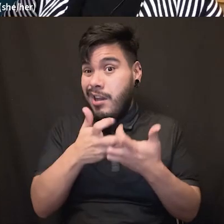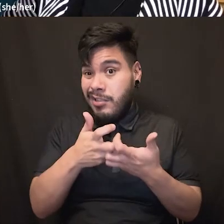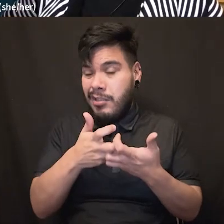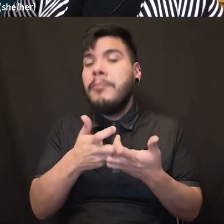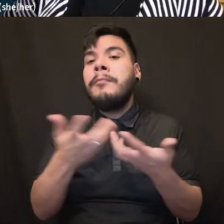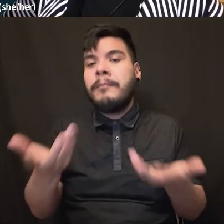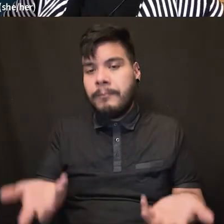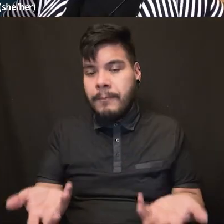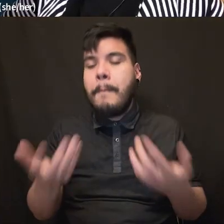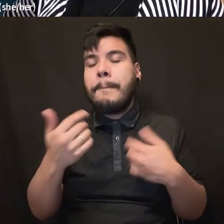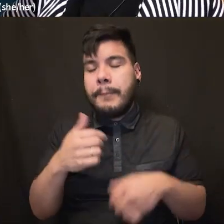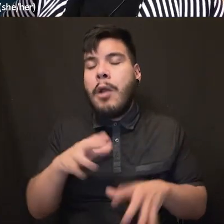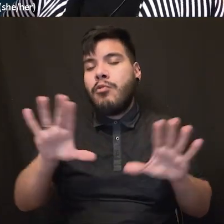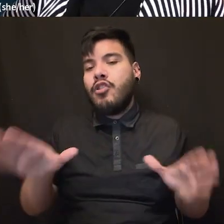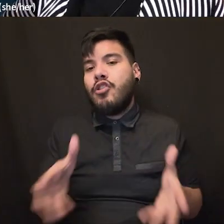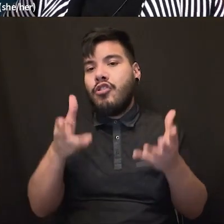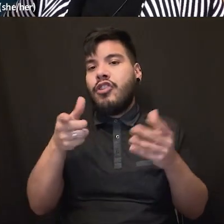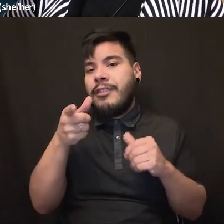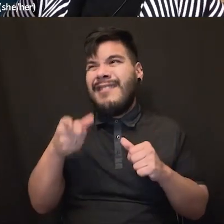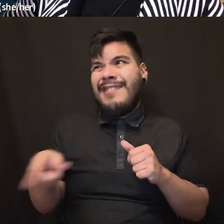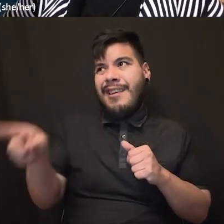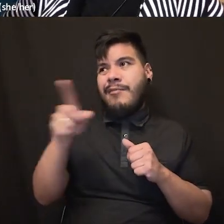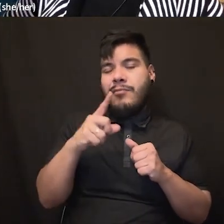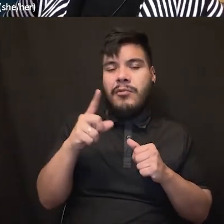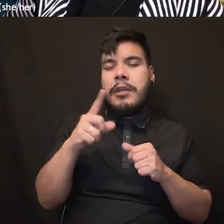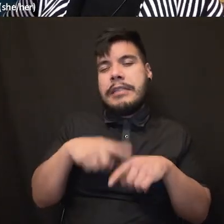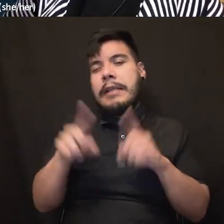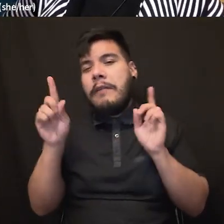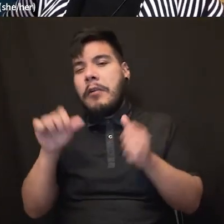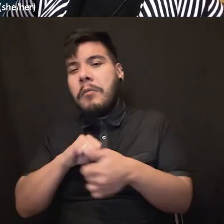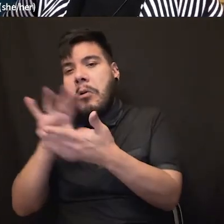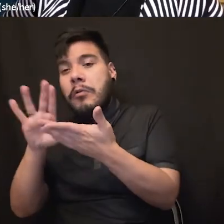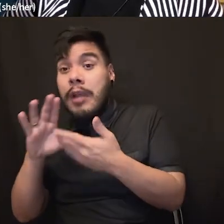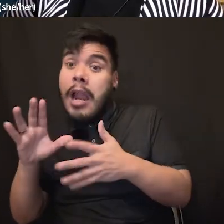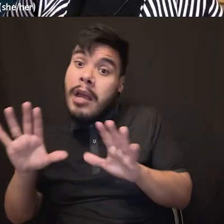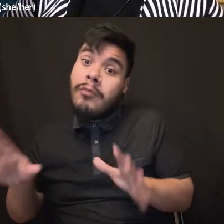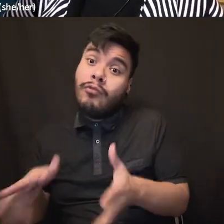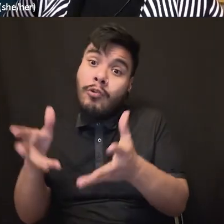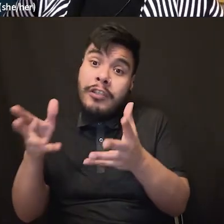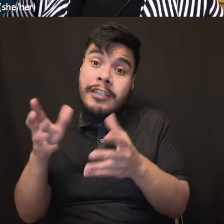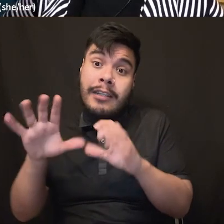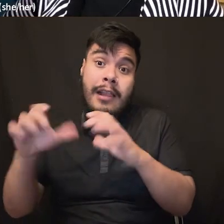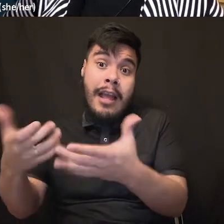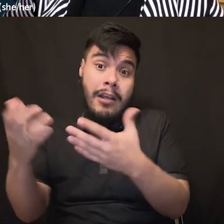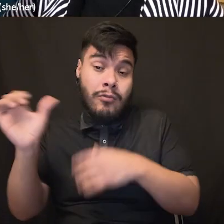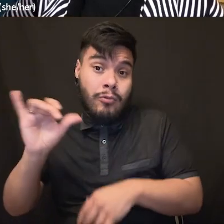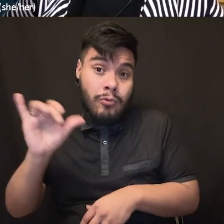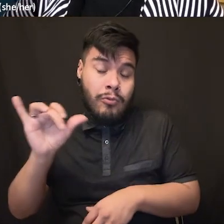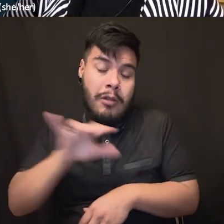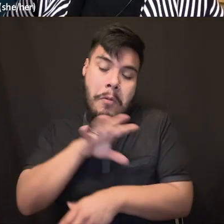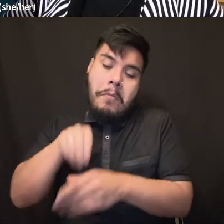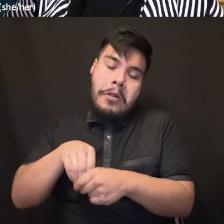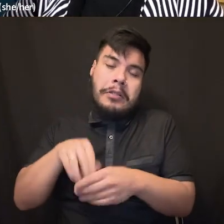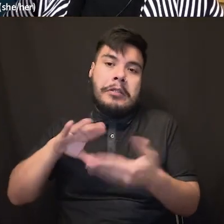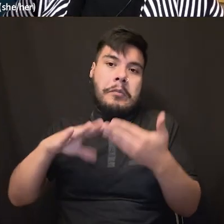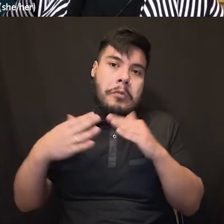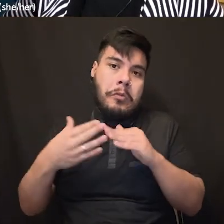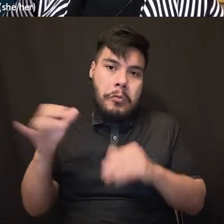I would encourage them to find a different way to get the stage time. Also do encourage a class, like a class, you will have a built-in community coming out of that.